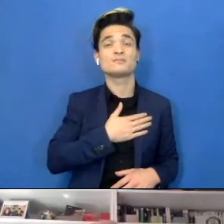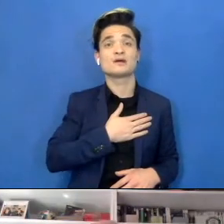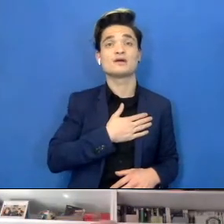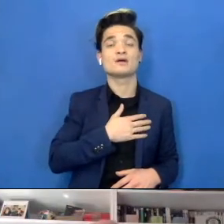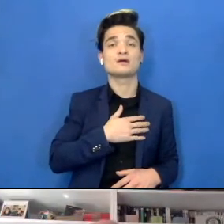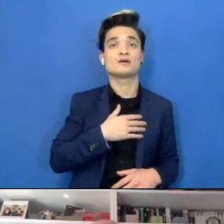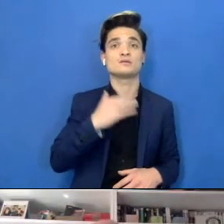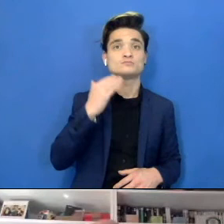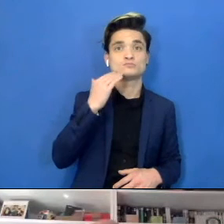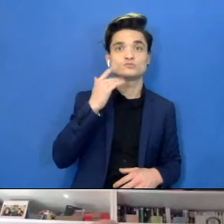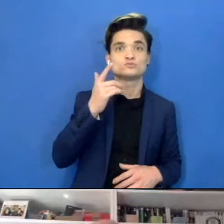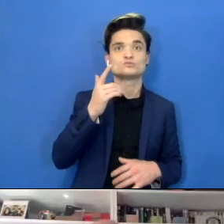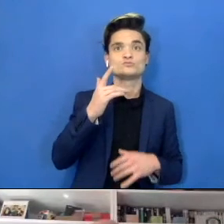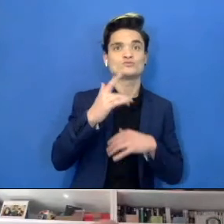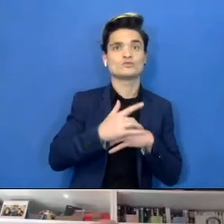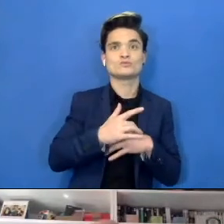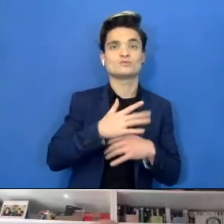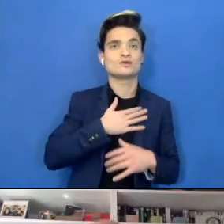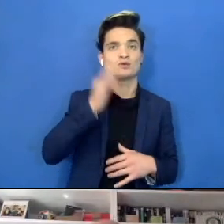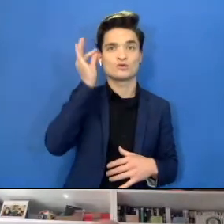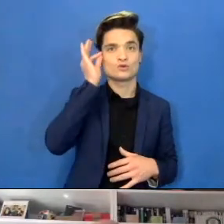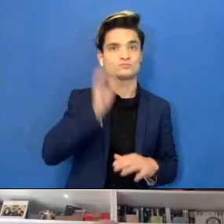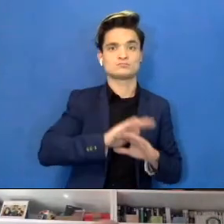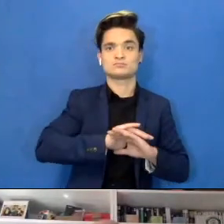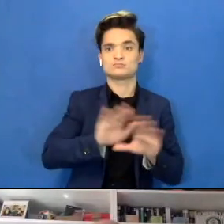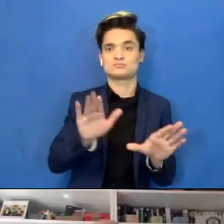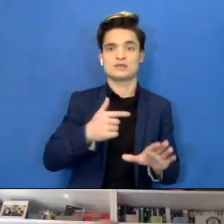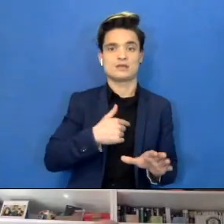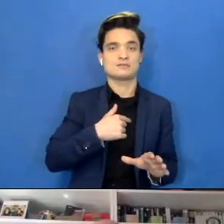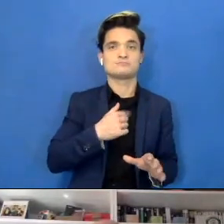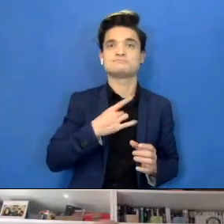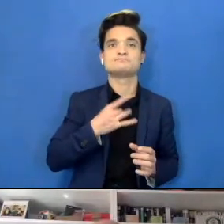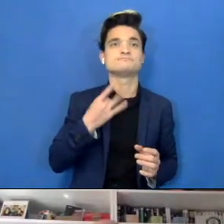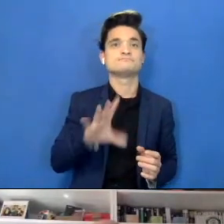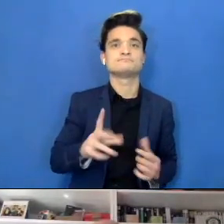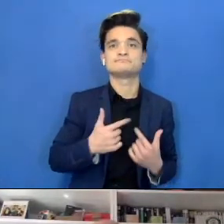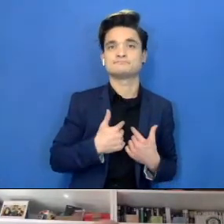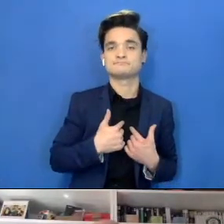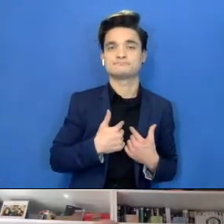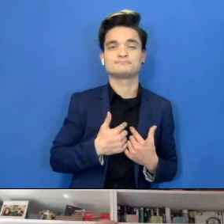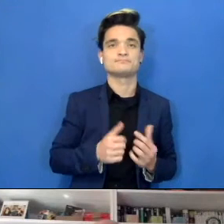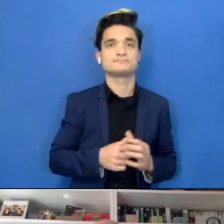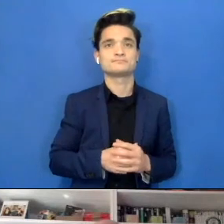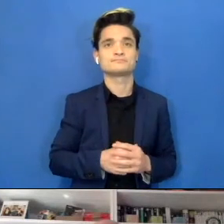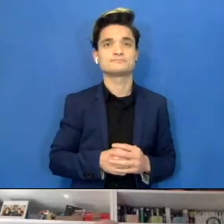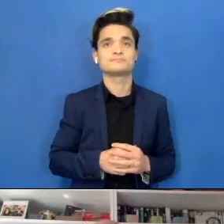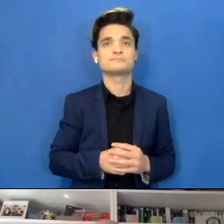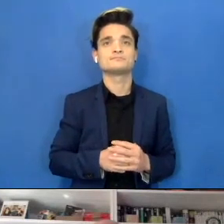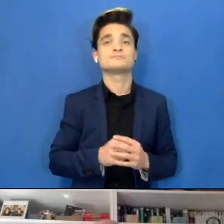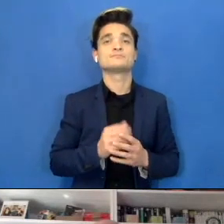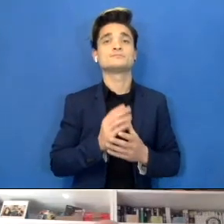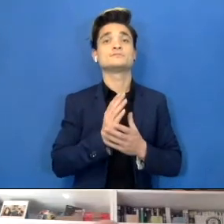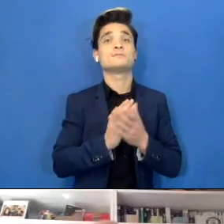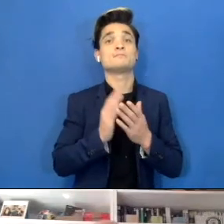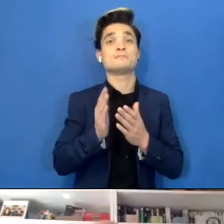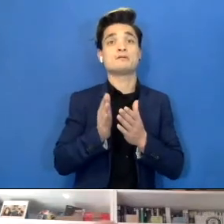hair. Don't touch my hair. So if someone asks me, may I touch your hair? I would say, yes, but you can